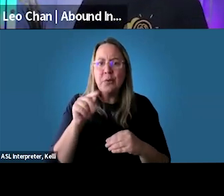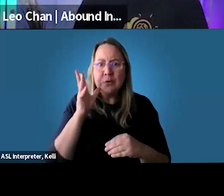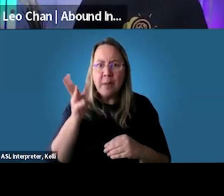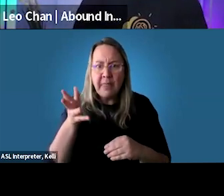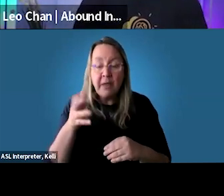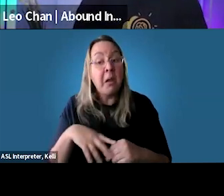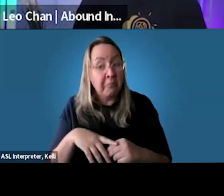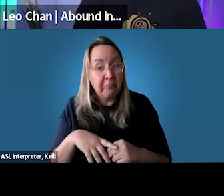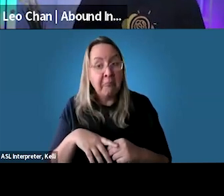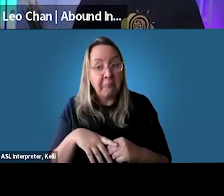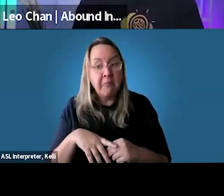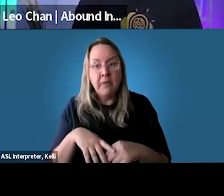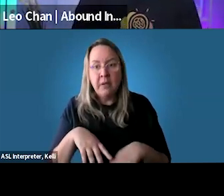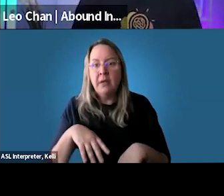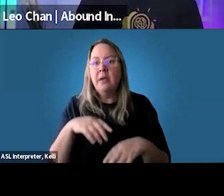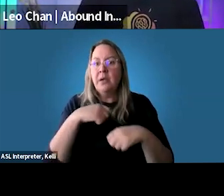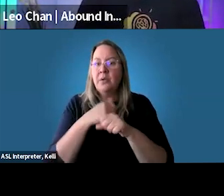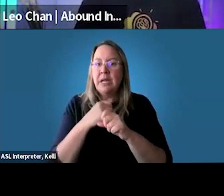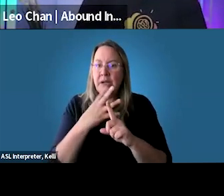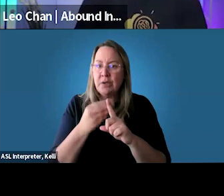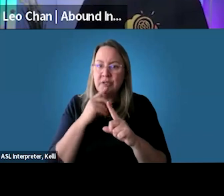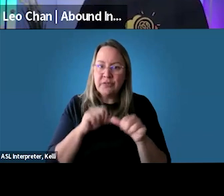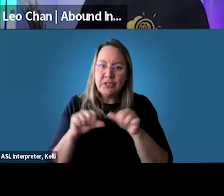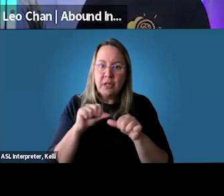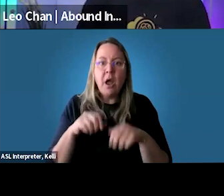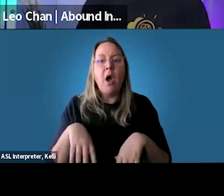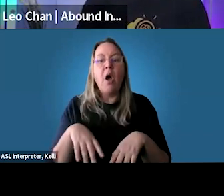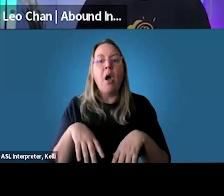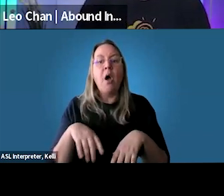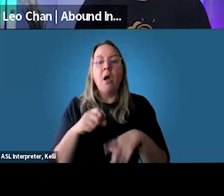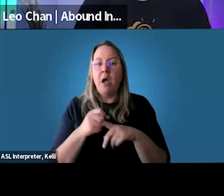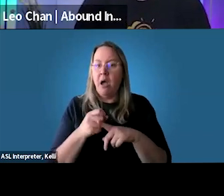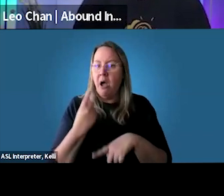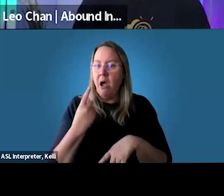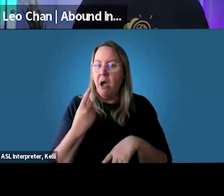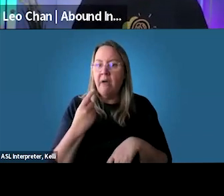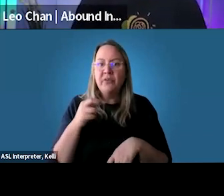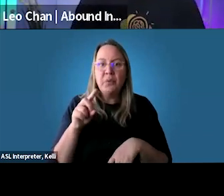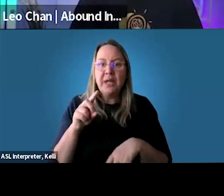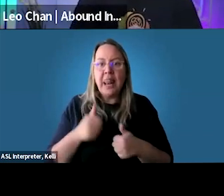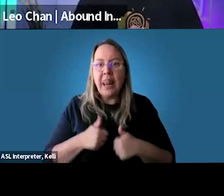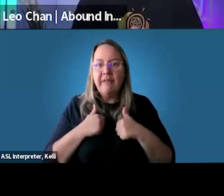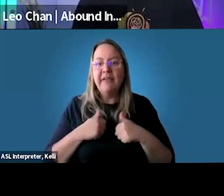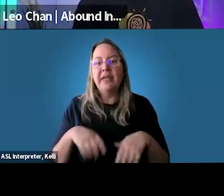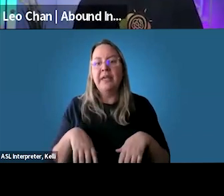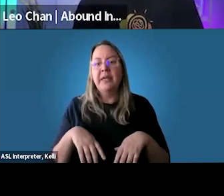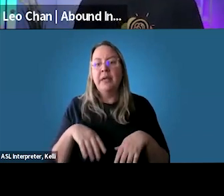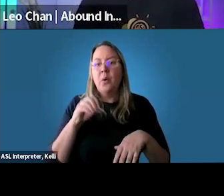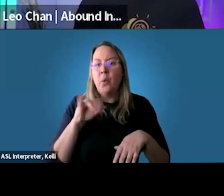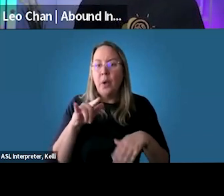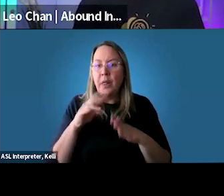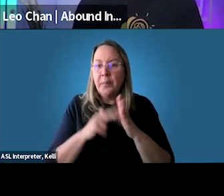that. Creating a culture of care for one another. These are great. Off-grid living. immigration, refugee support